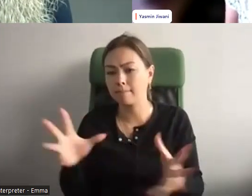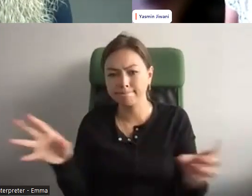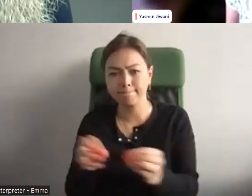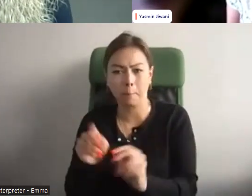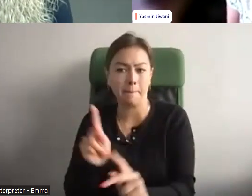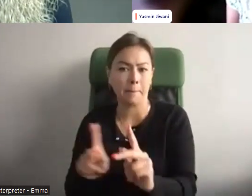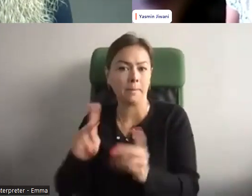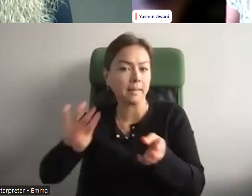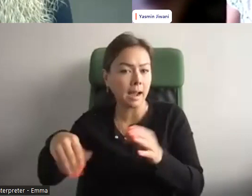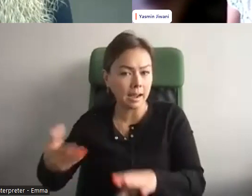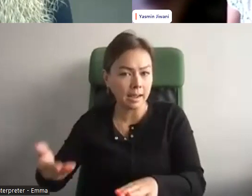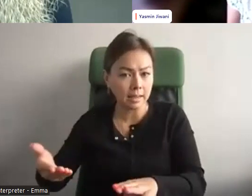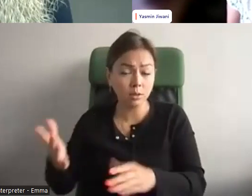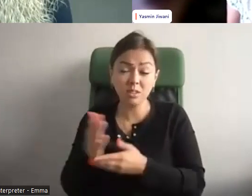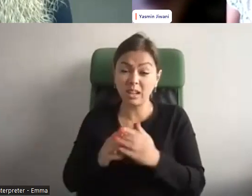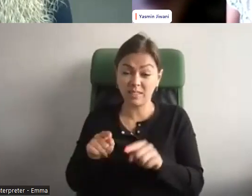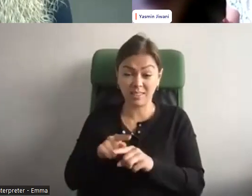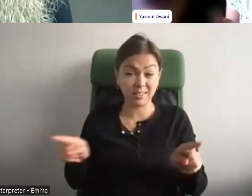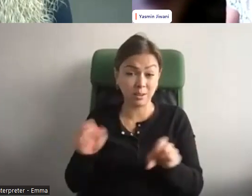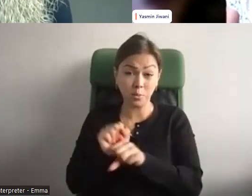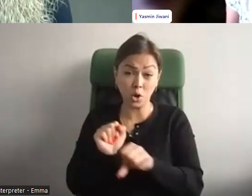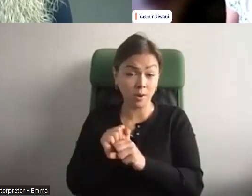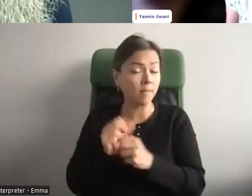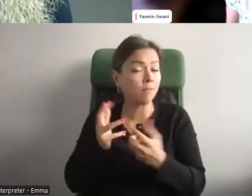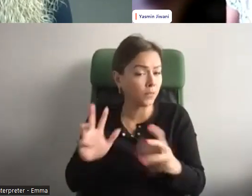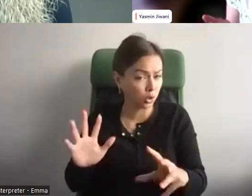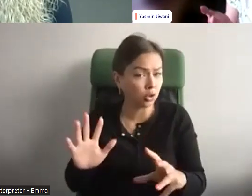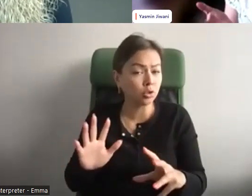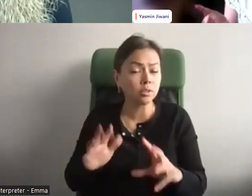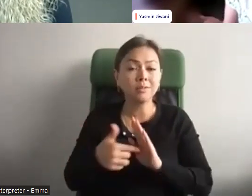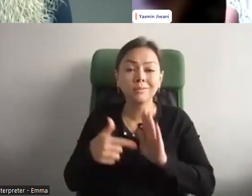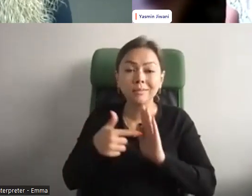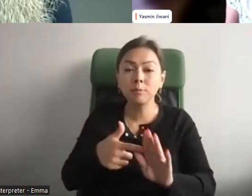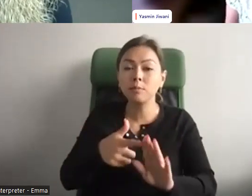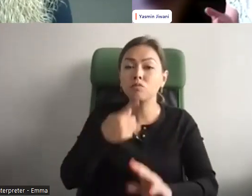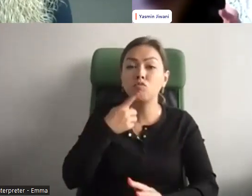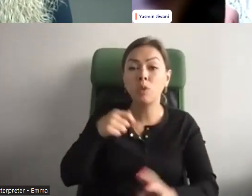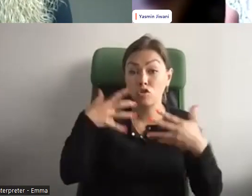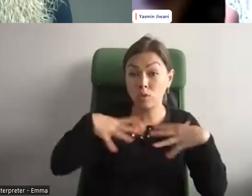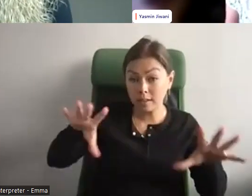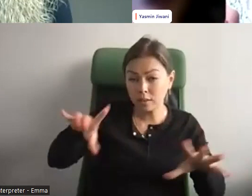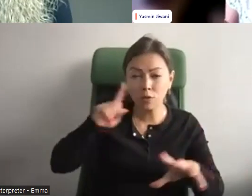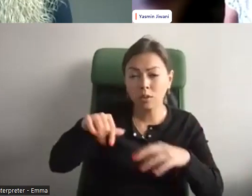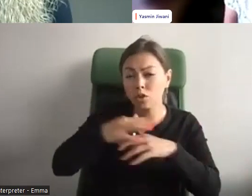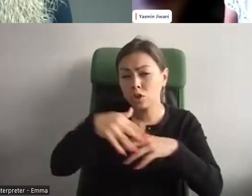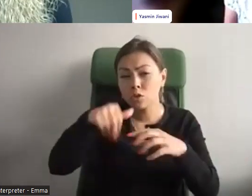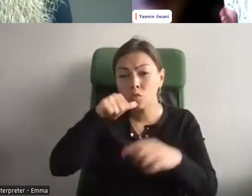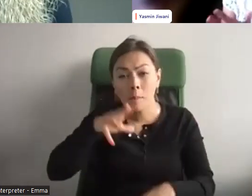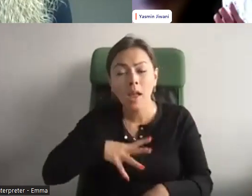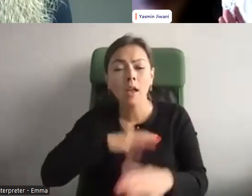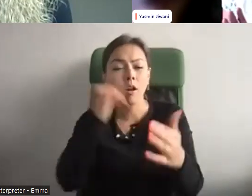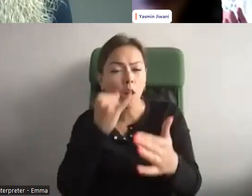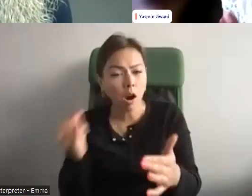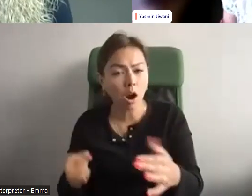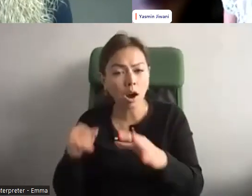this work is already being done in terms of Indigenous women, in terms of the red dress, the artwork, the quilting, and so forth.